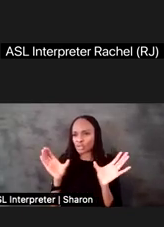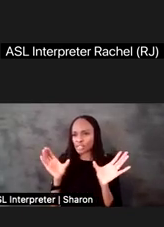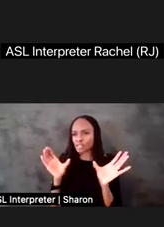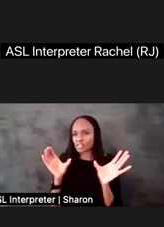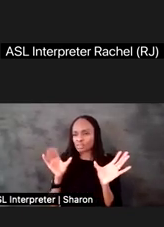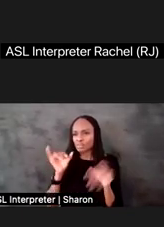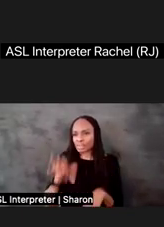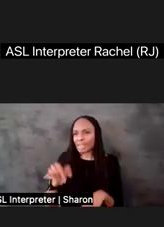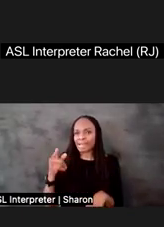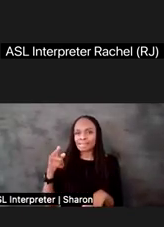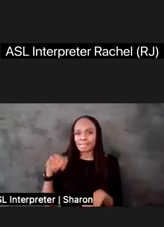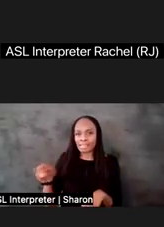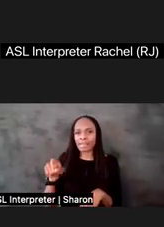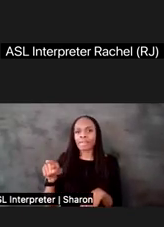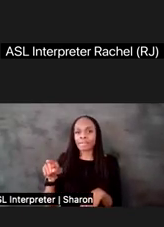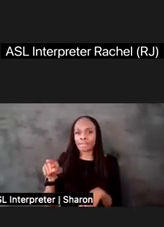can fulfill.